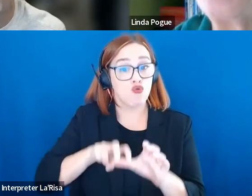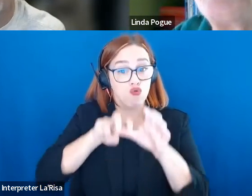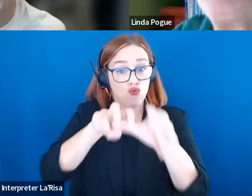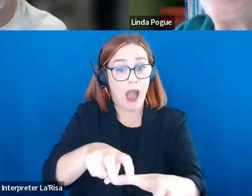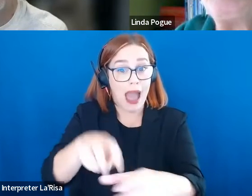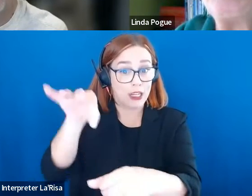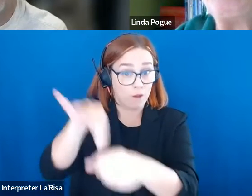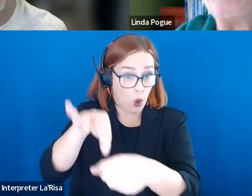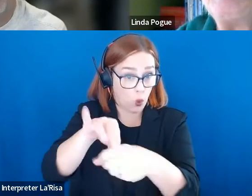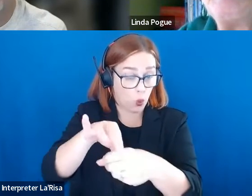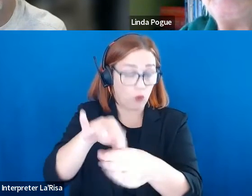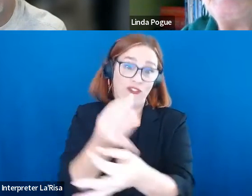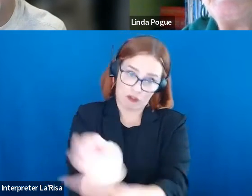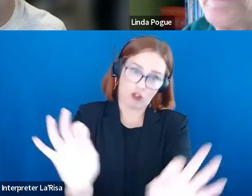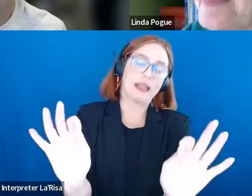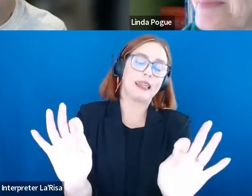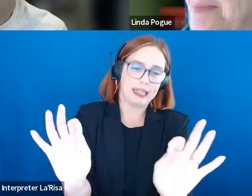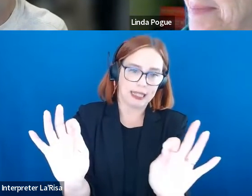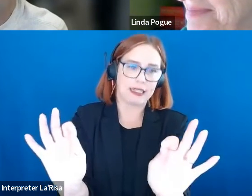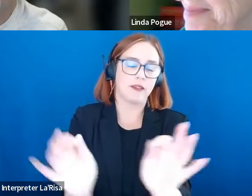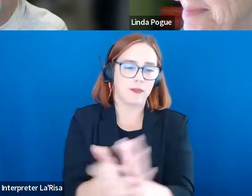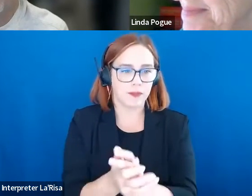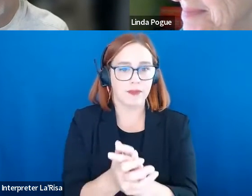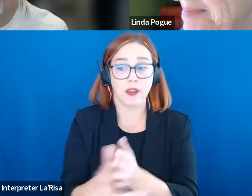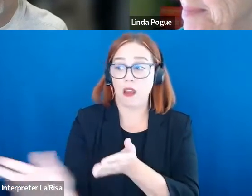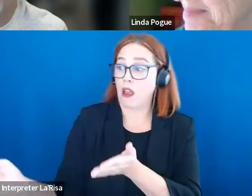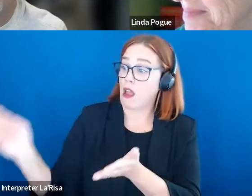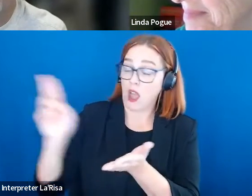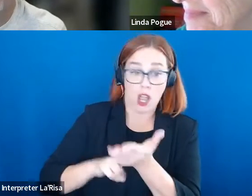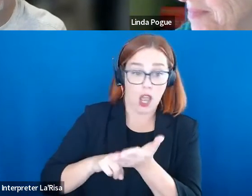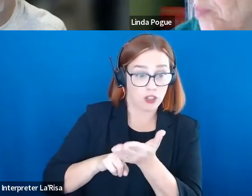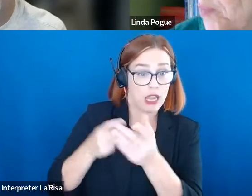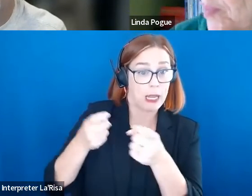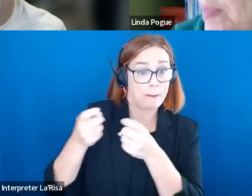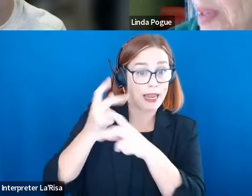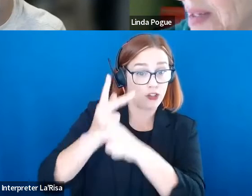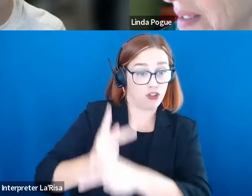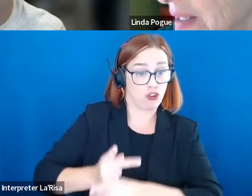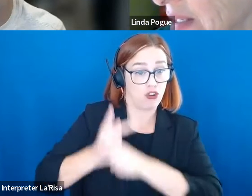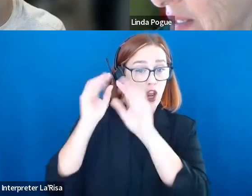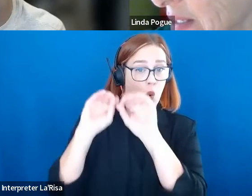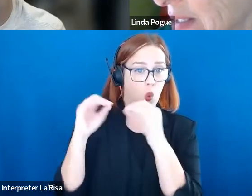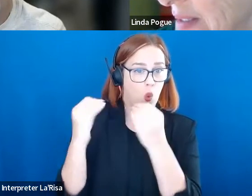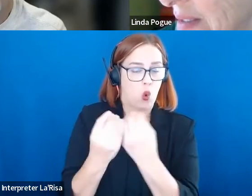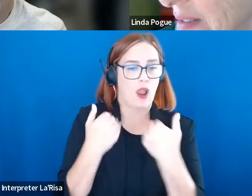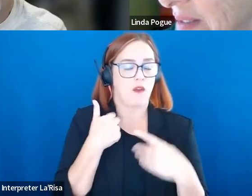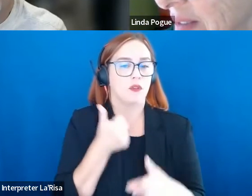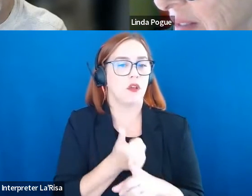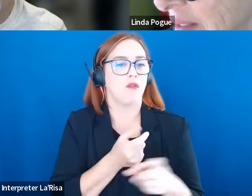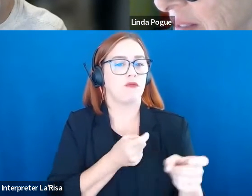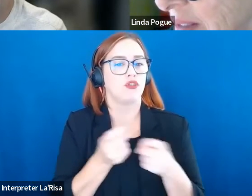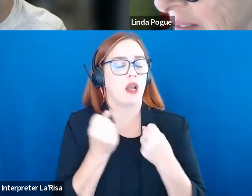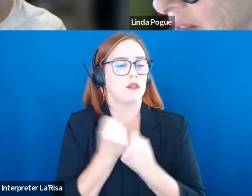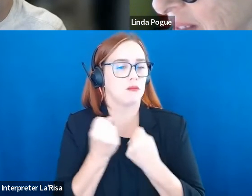for voting. We contract with our managed care organizations. We have a self-directed support.